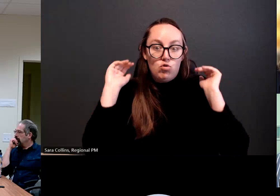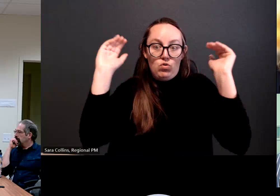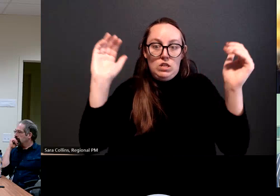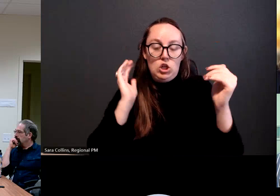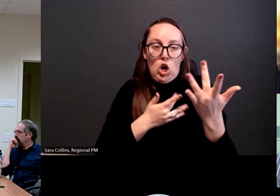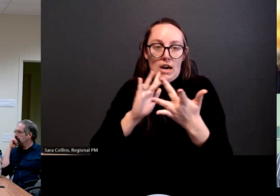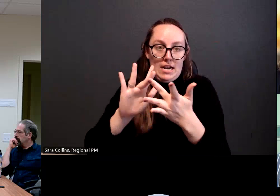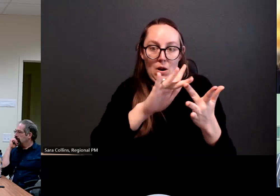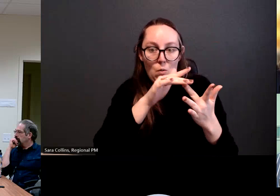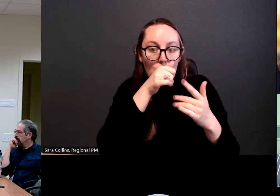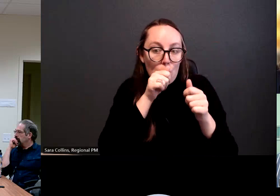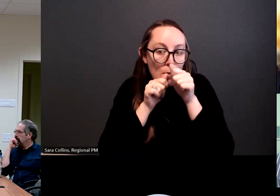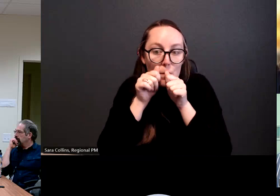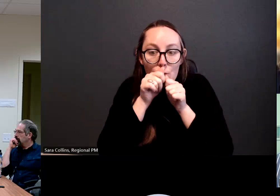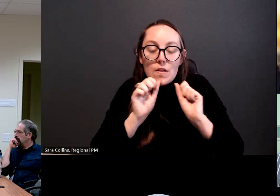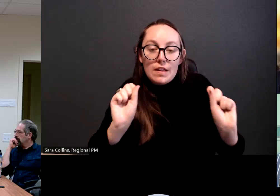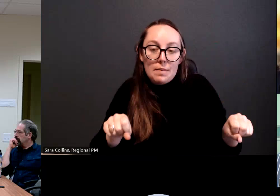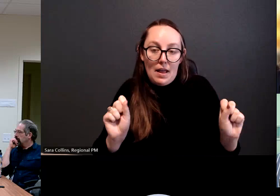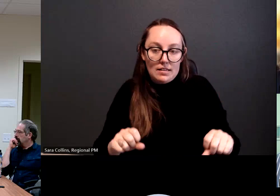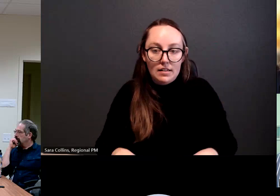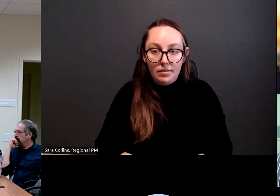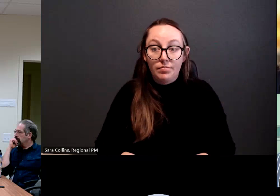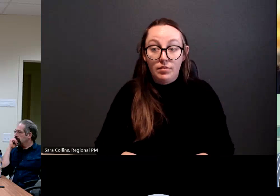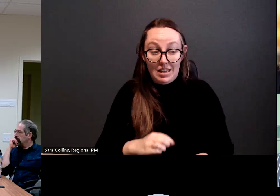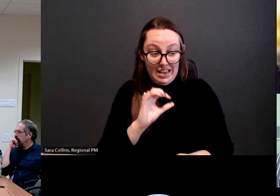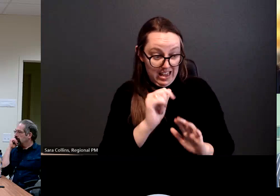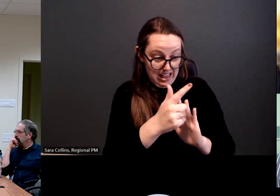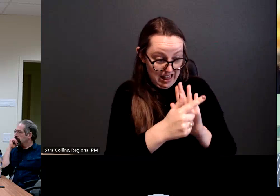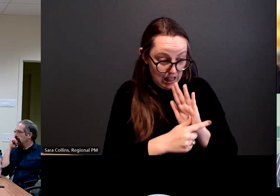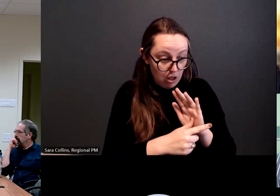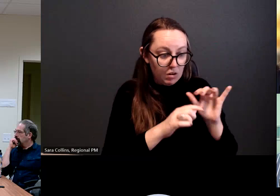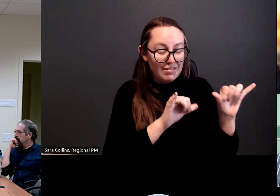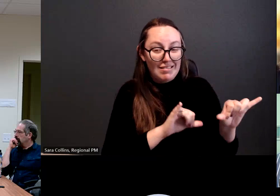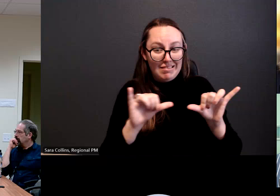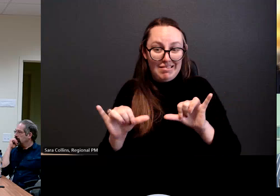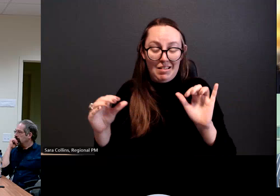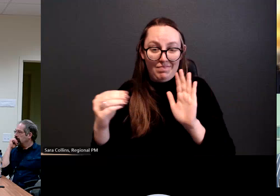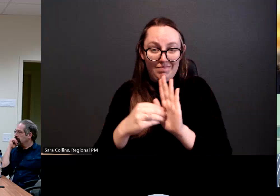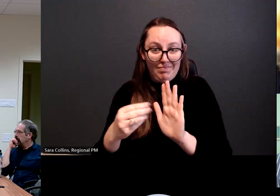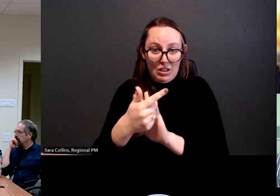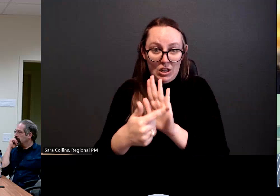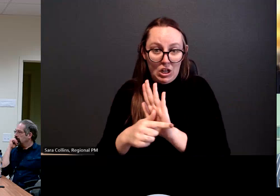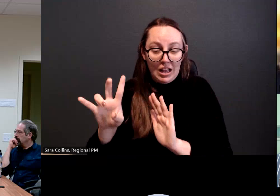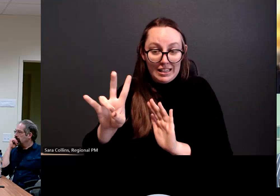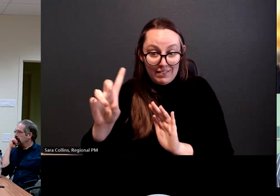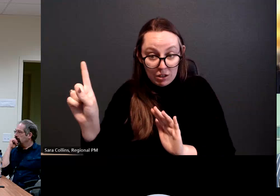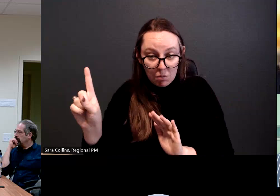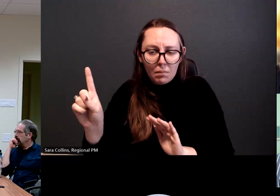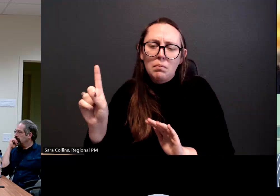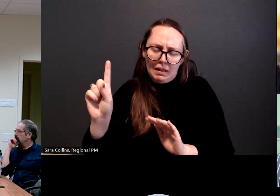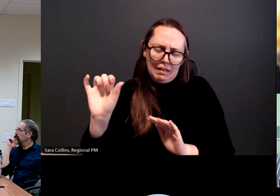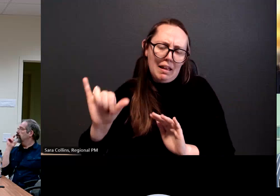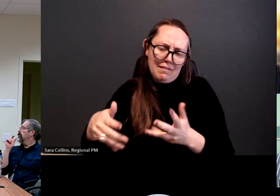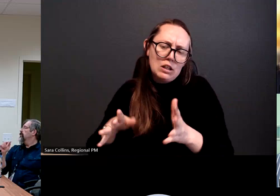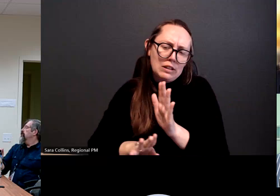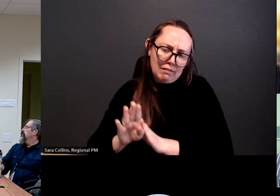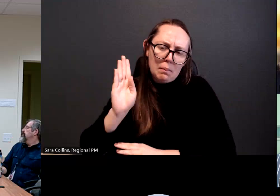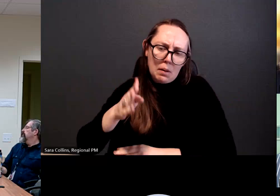language that was put into Act 71, the broadband, that created the broadband board, that said a